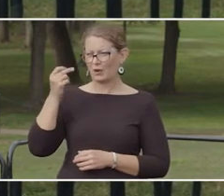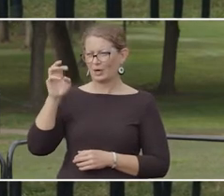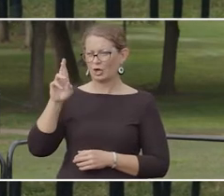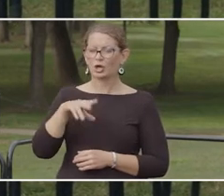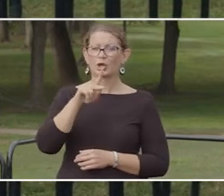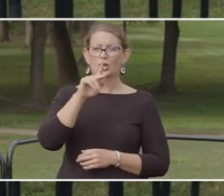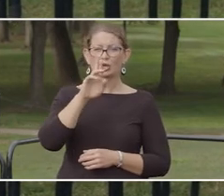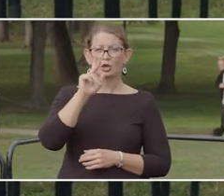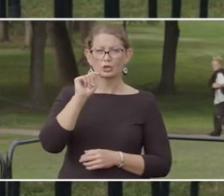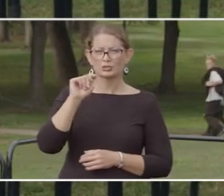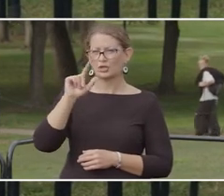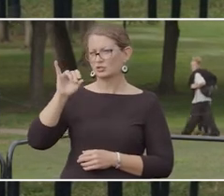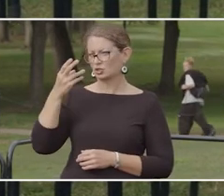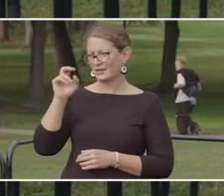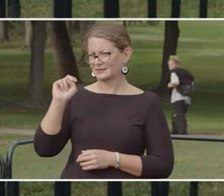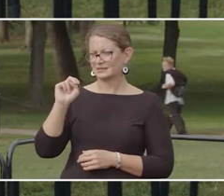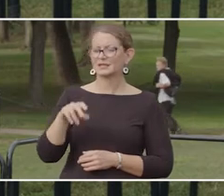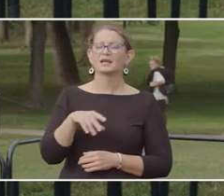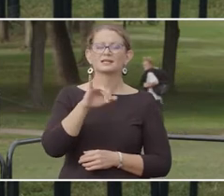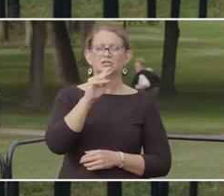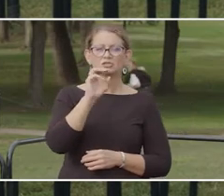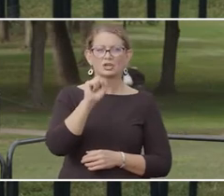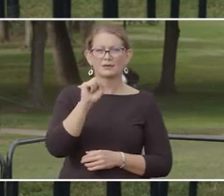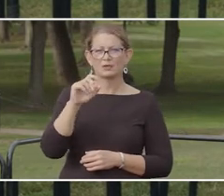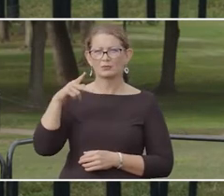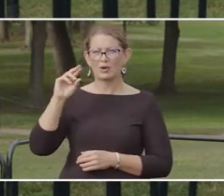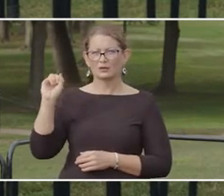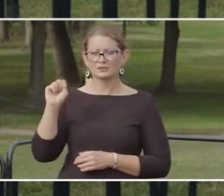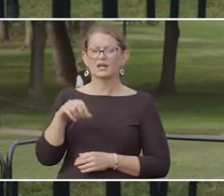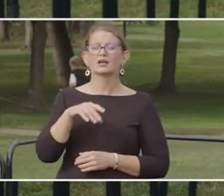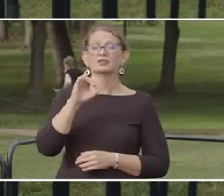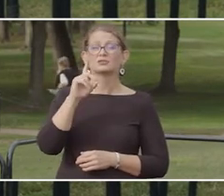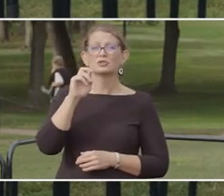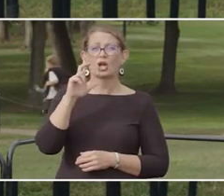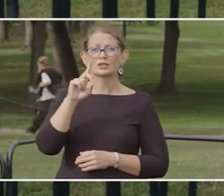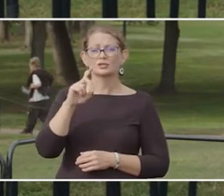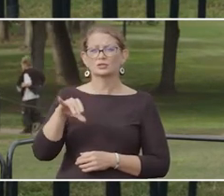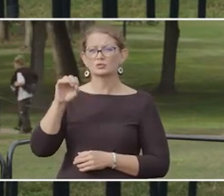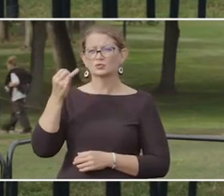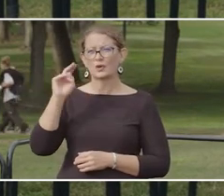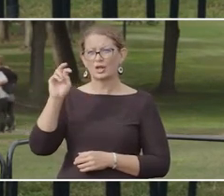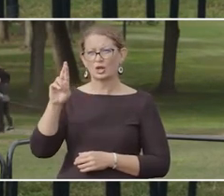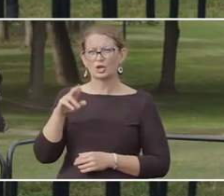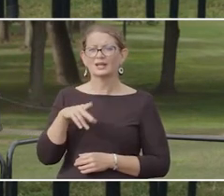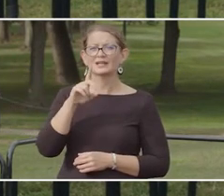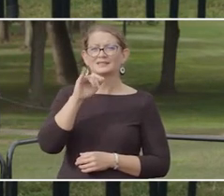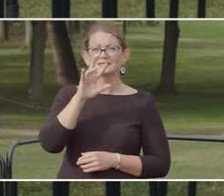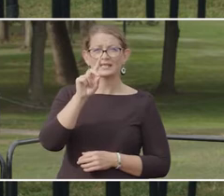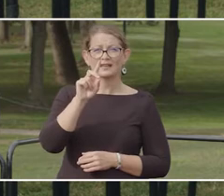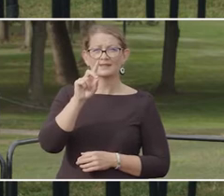Lewis Johnson, James Joseph Krause, Donald R. Joyner,